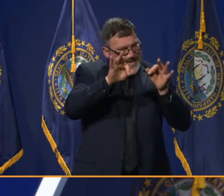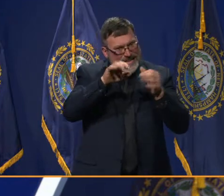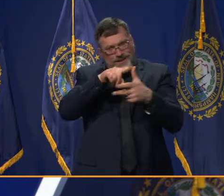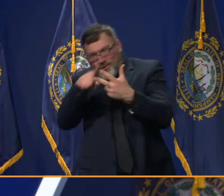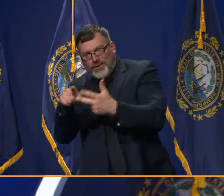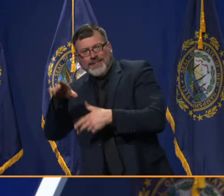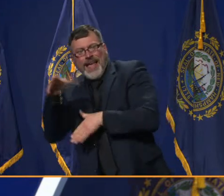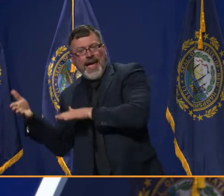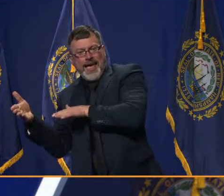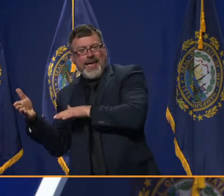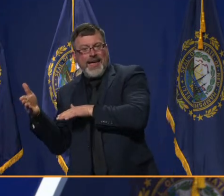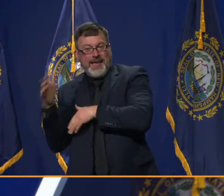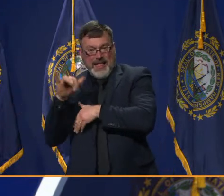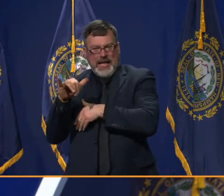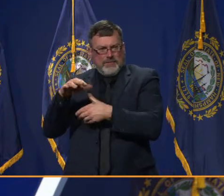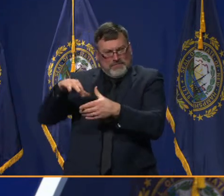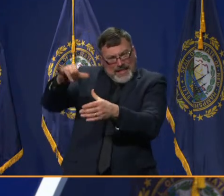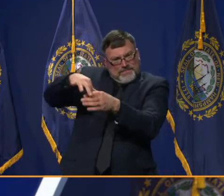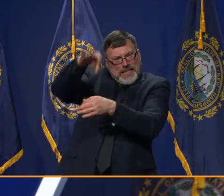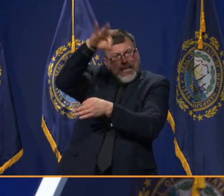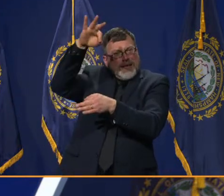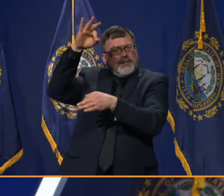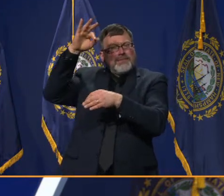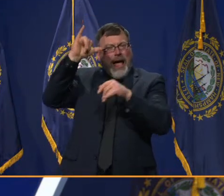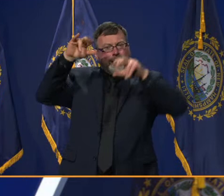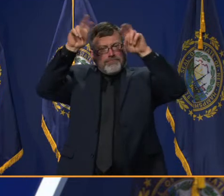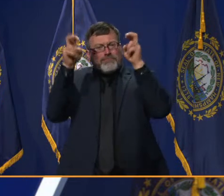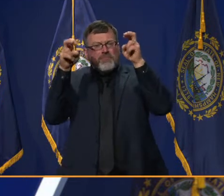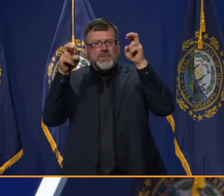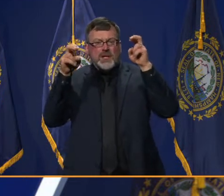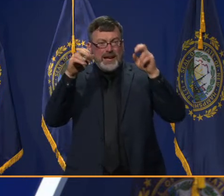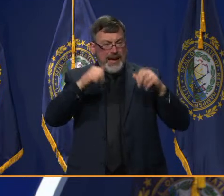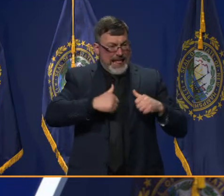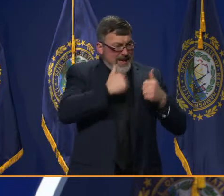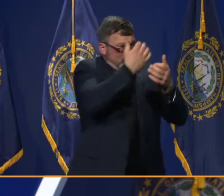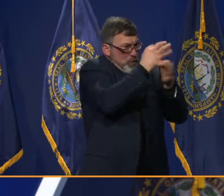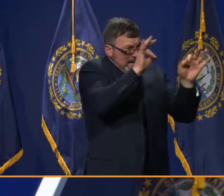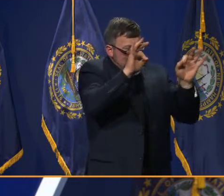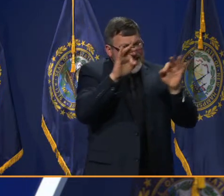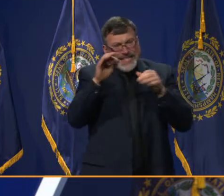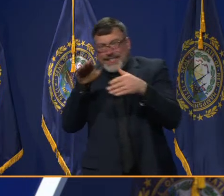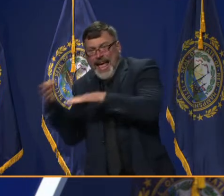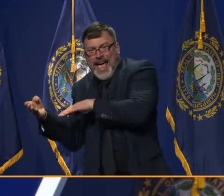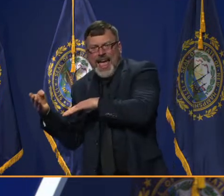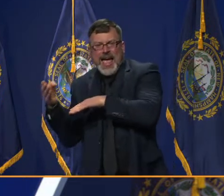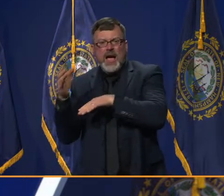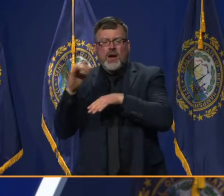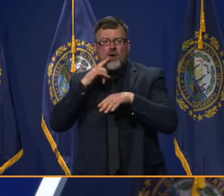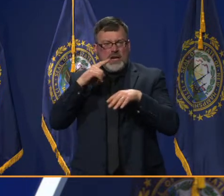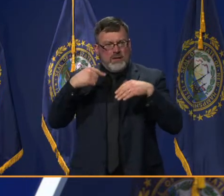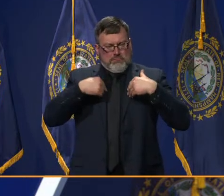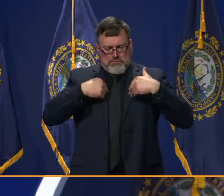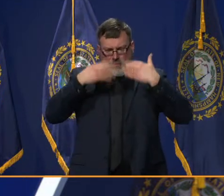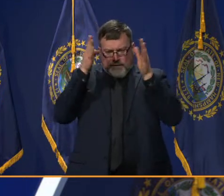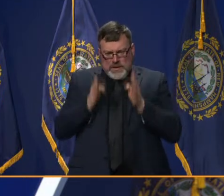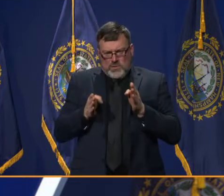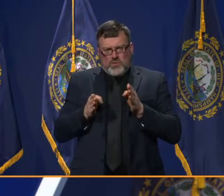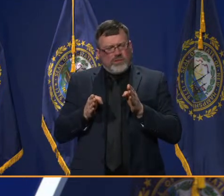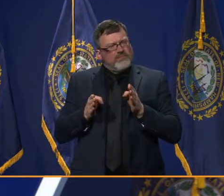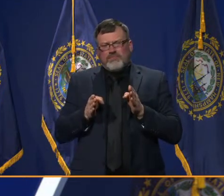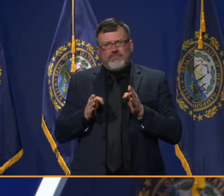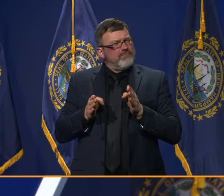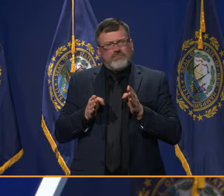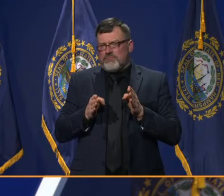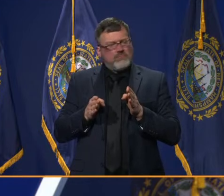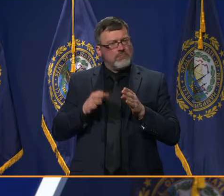think that live free or die speaks to the individual alone. No, that with freedom comes great responsibility of fellowship